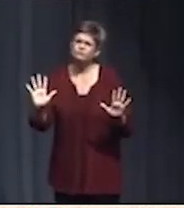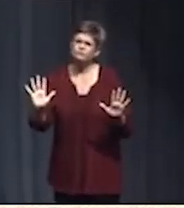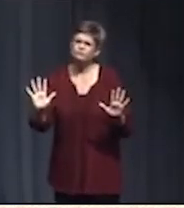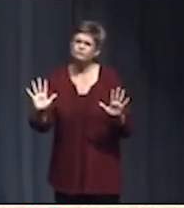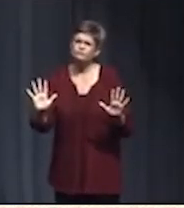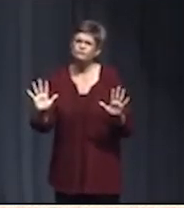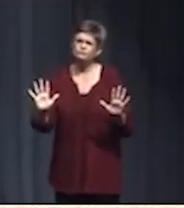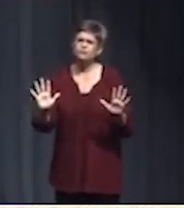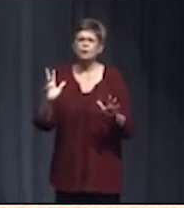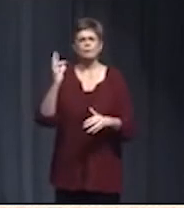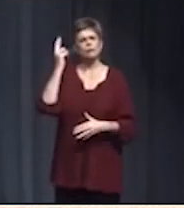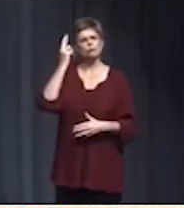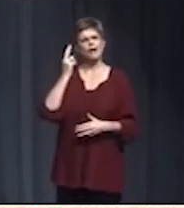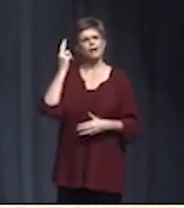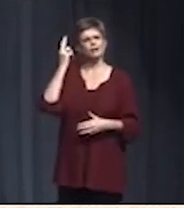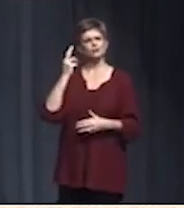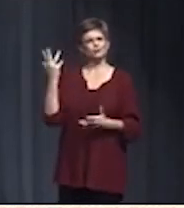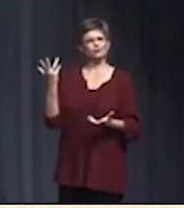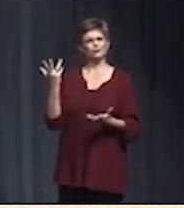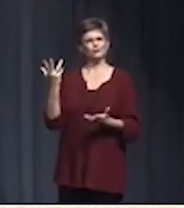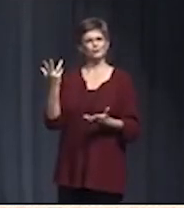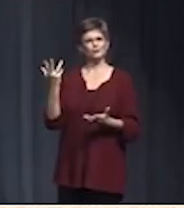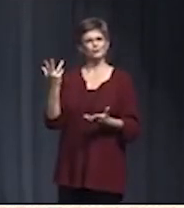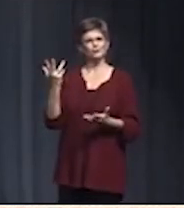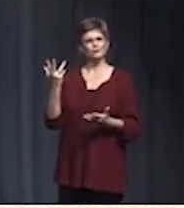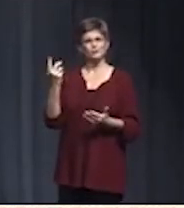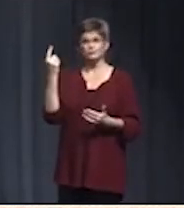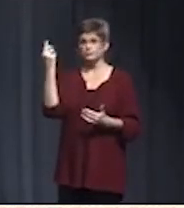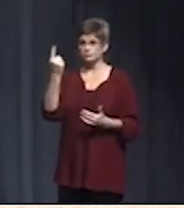Be rational. Somebody has to. It may as well be you.